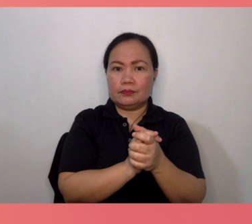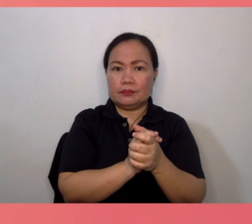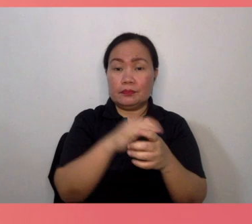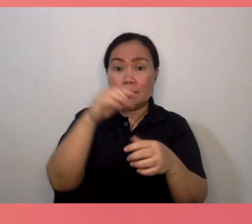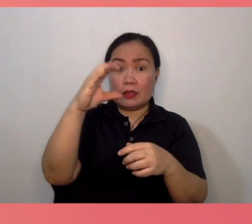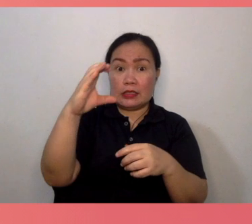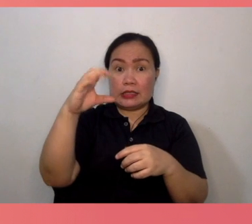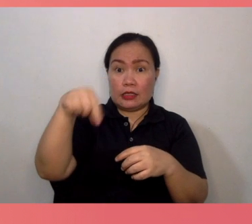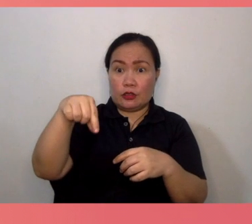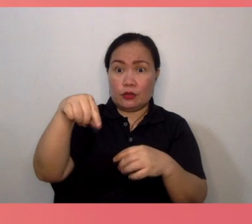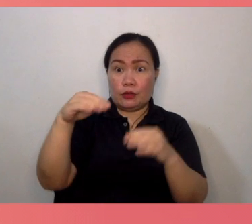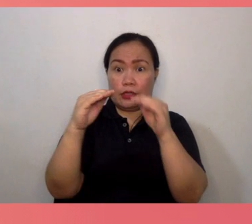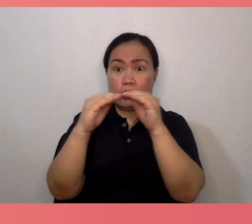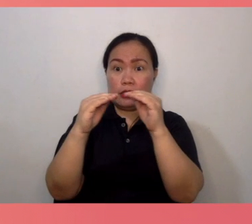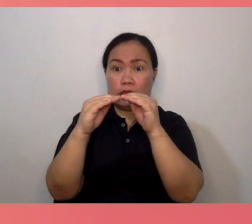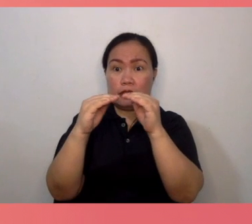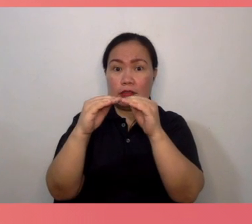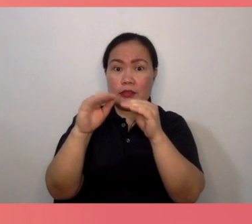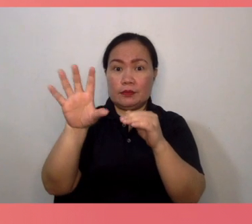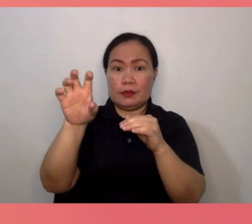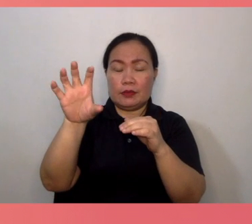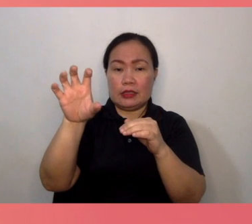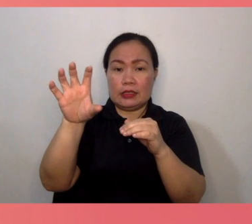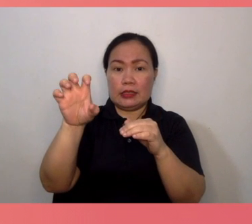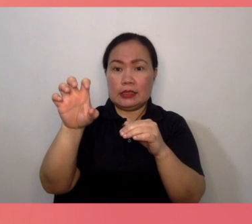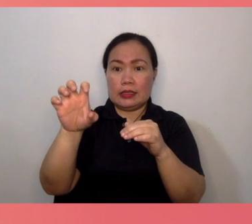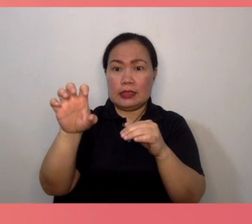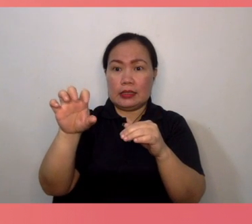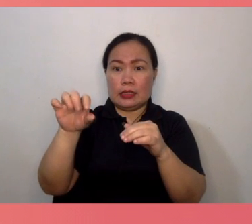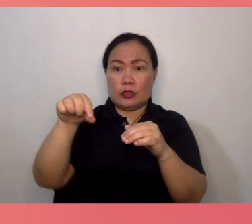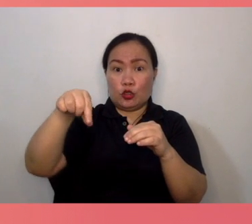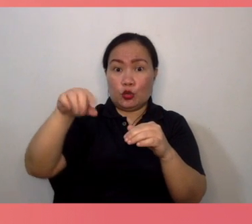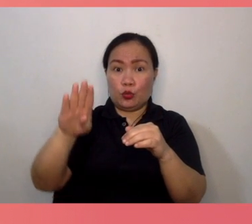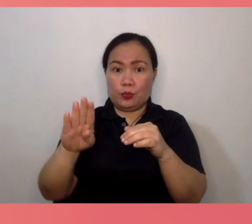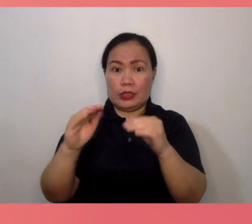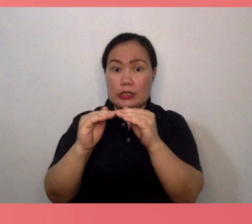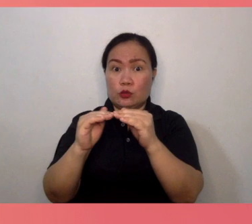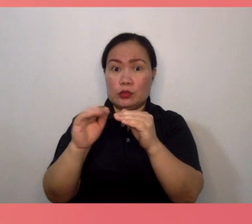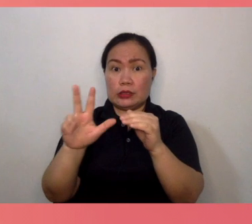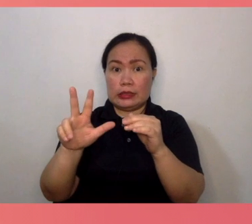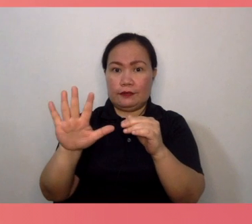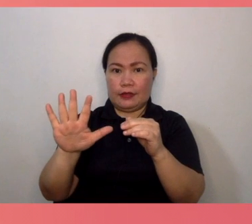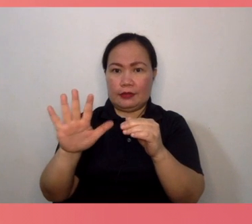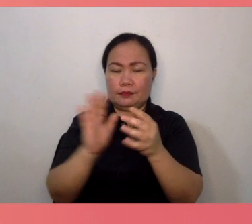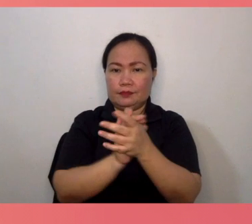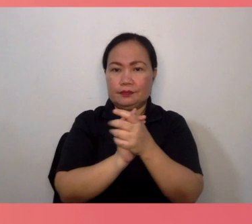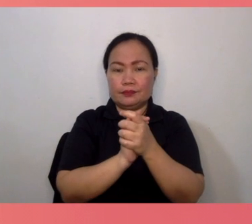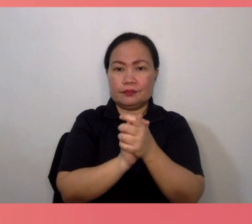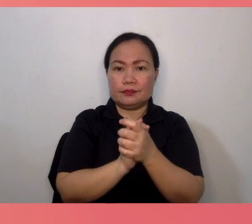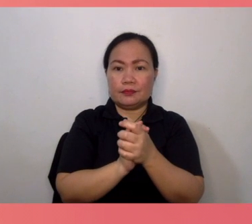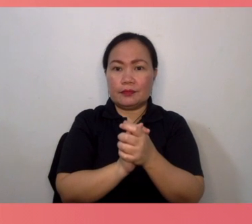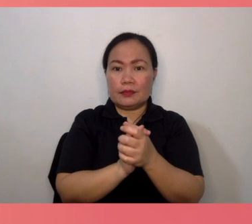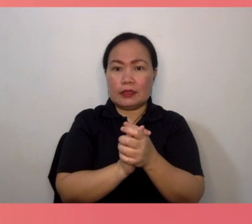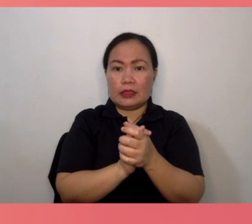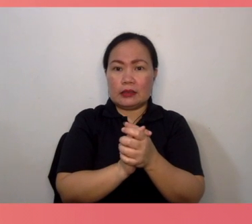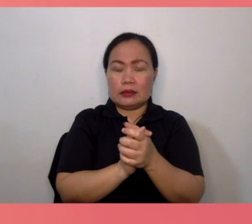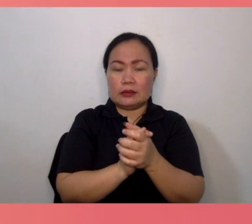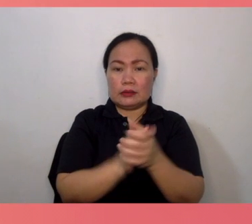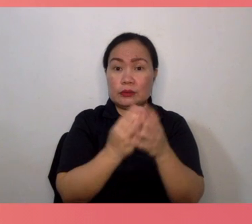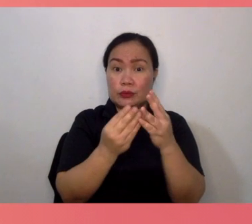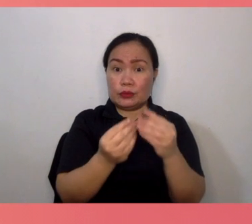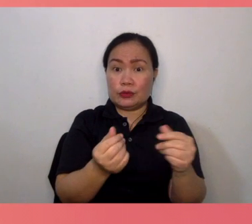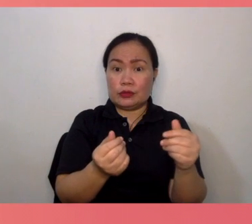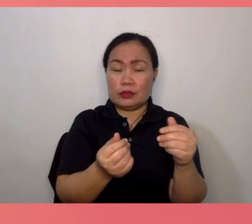So, your CQ is 15 and then your QB is 35. So, para makuha natin yung yung